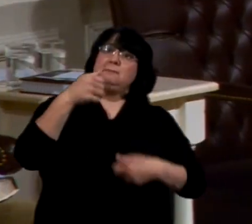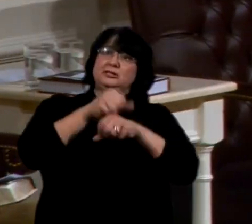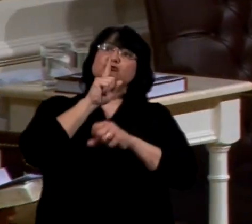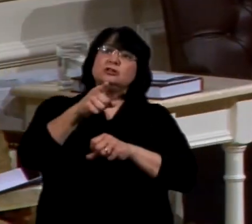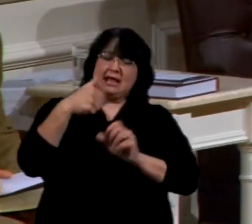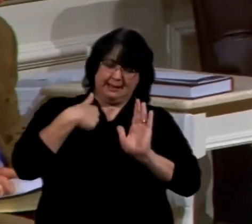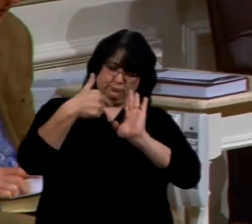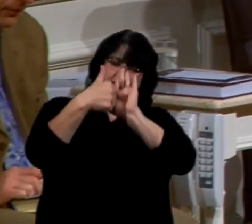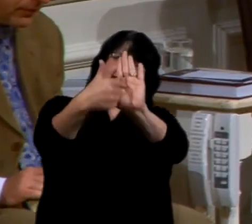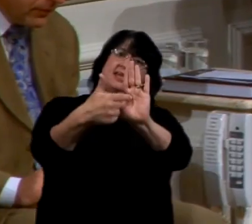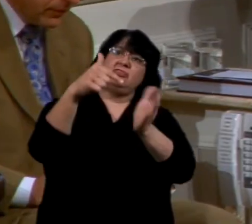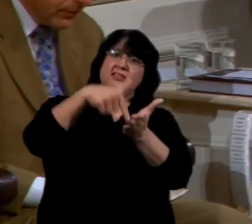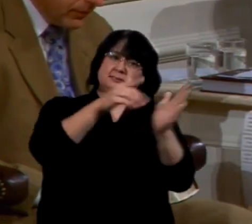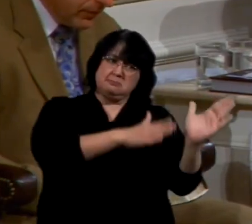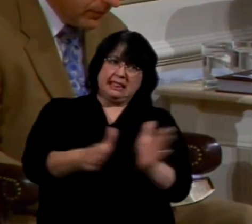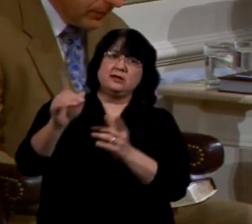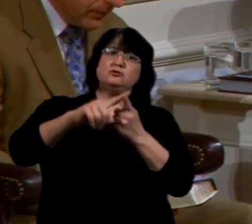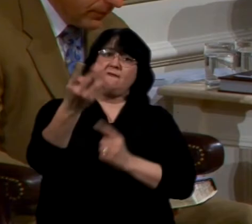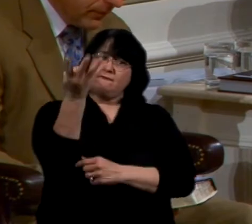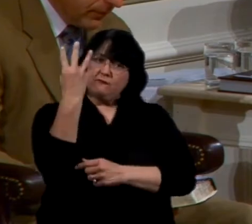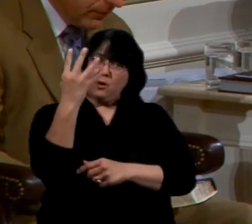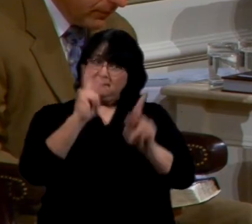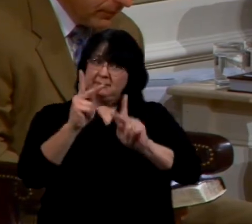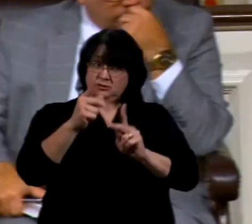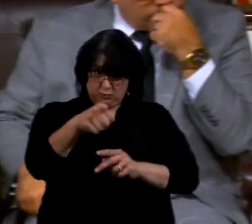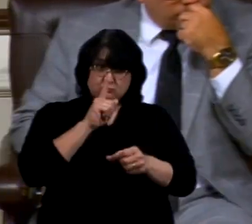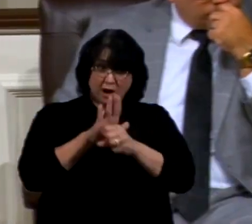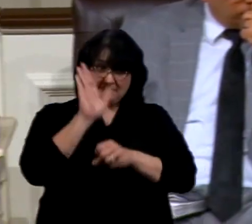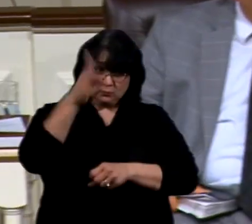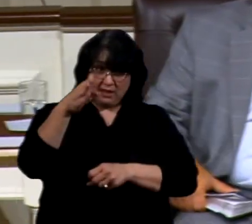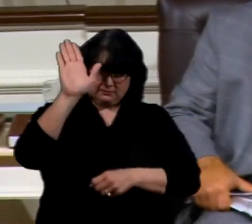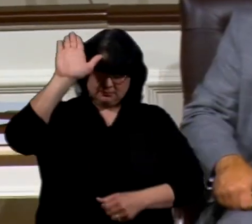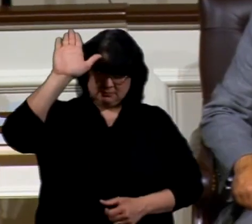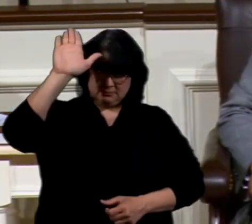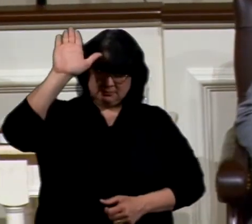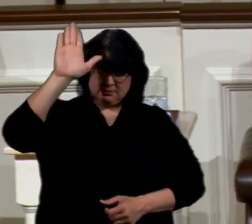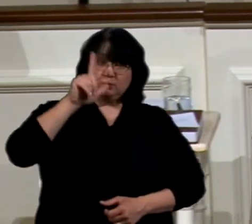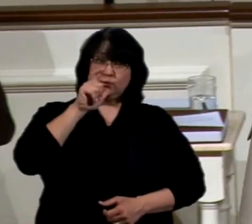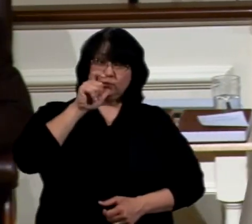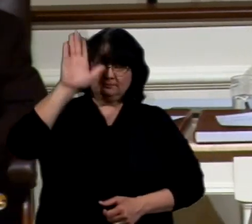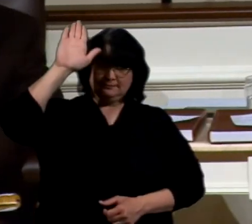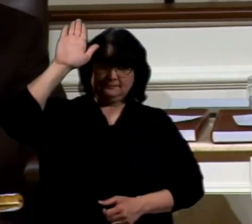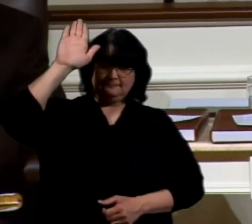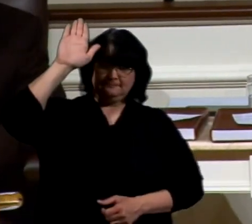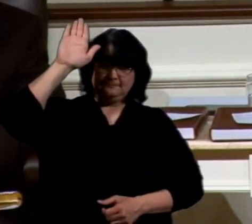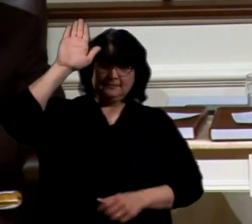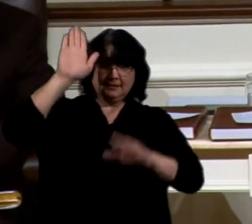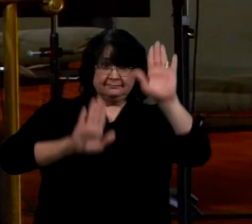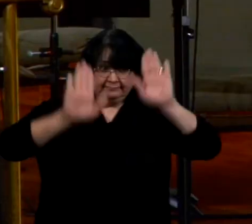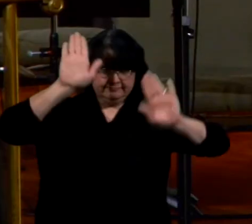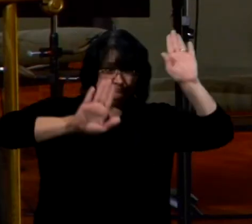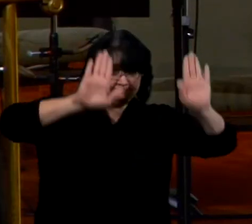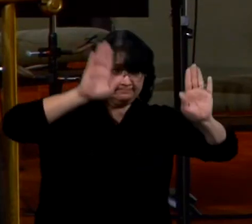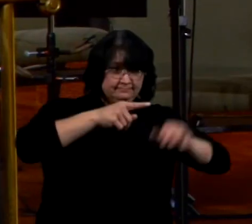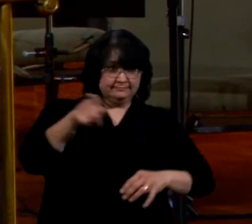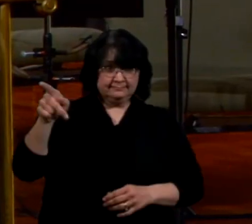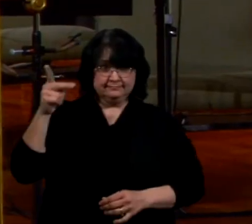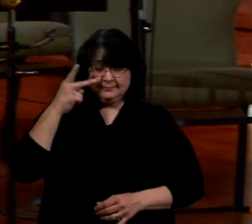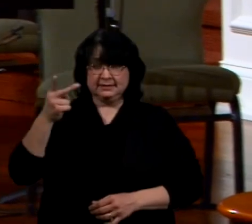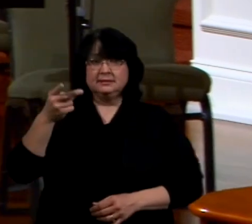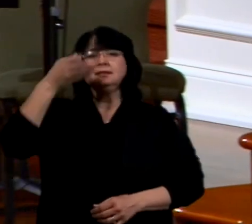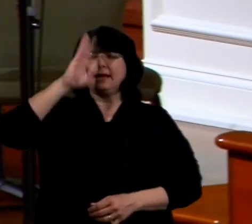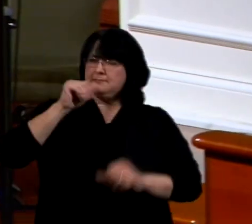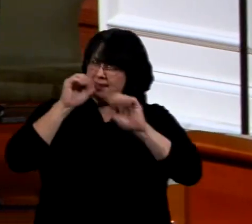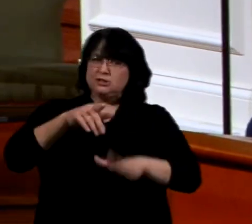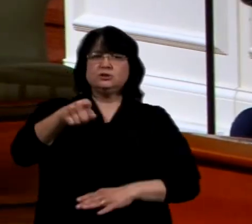I present this plan to four people. Could I see your hand? You're willing to make that commitment? Hands up all over. I want you to look at that. God